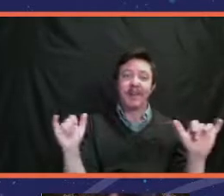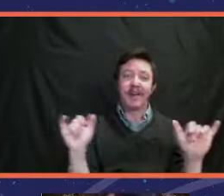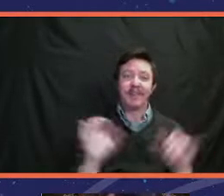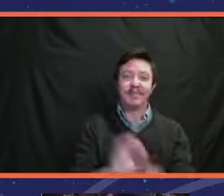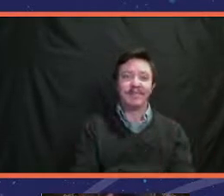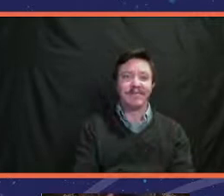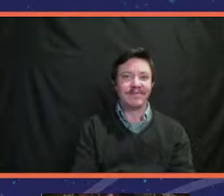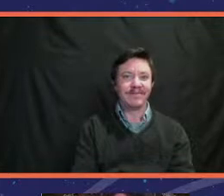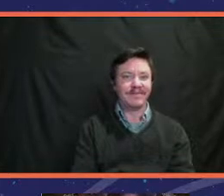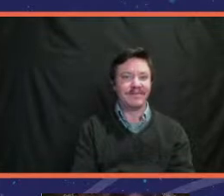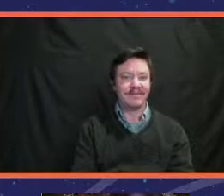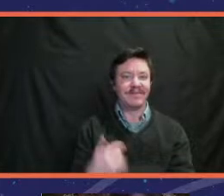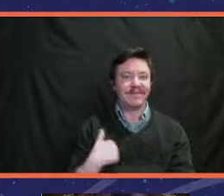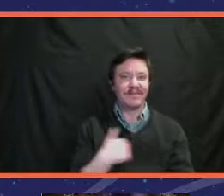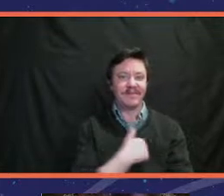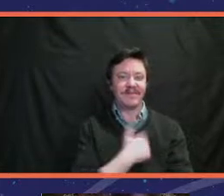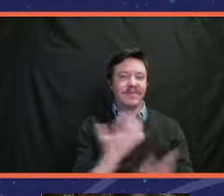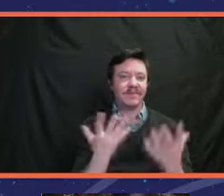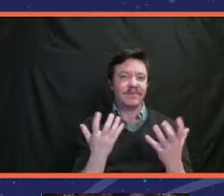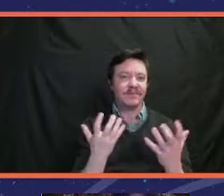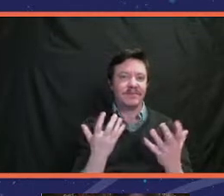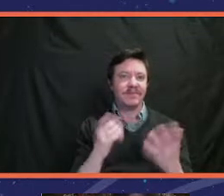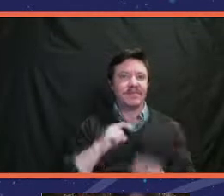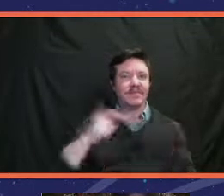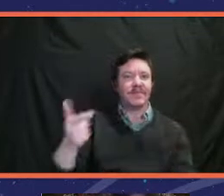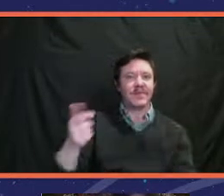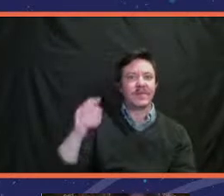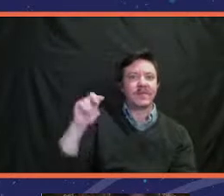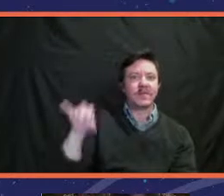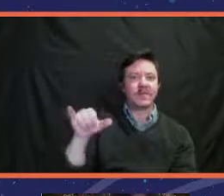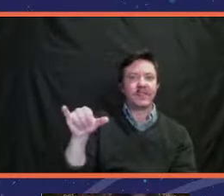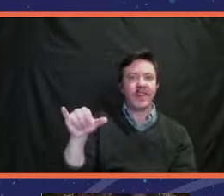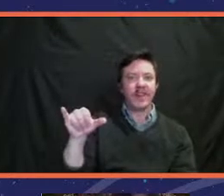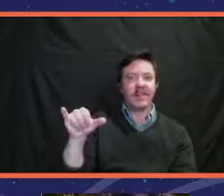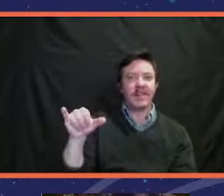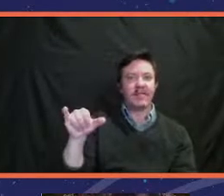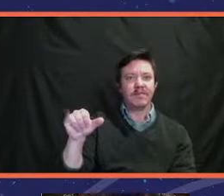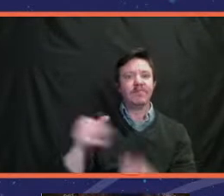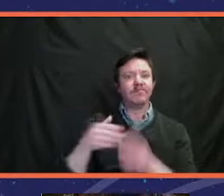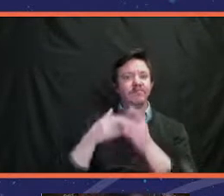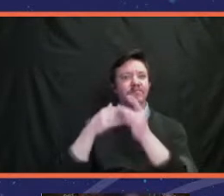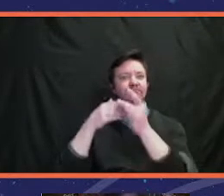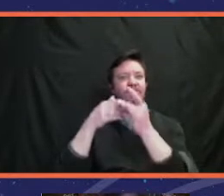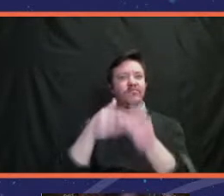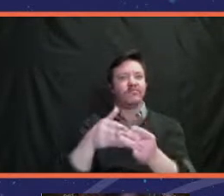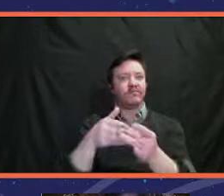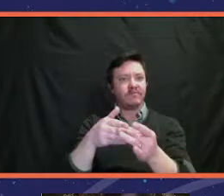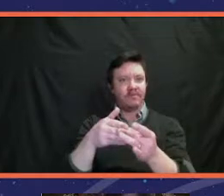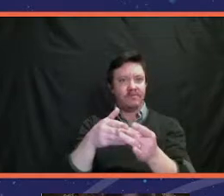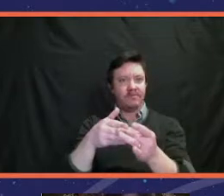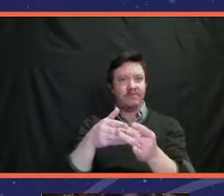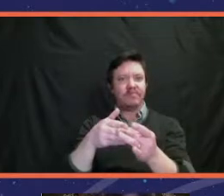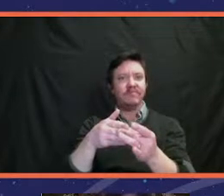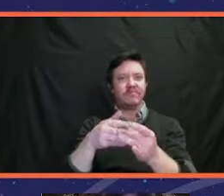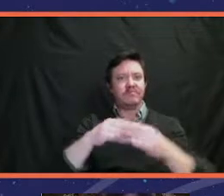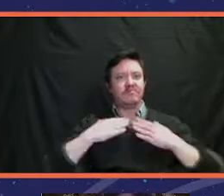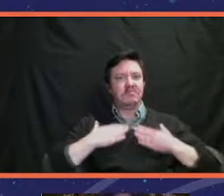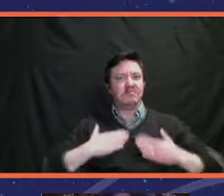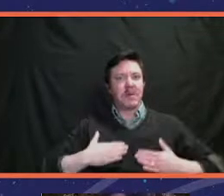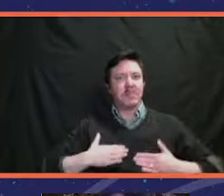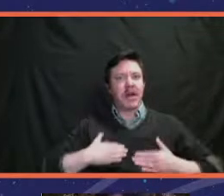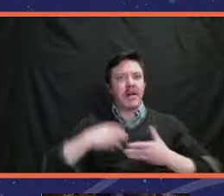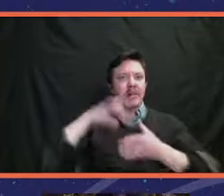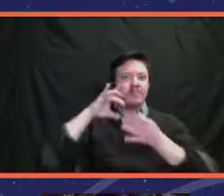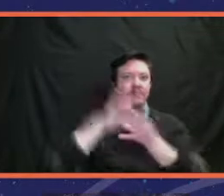wanted to give the floor to Jay for a bit to lead us into a little embodied exercise since we're